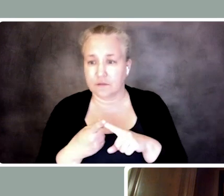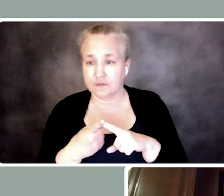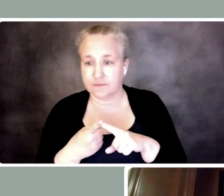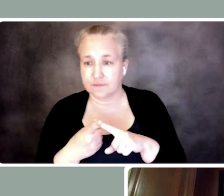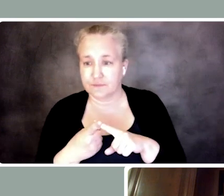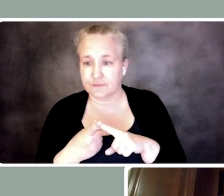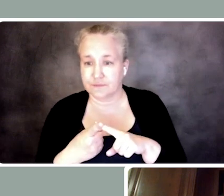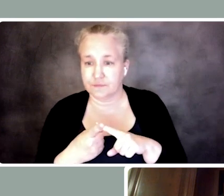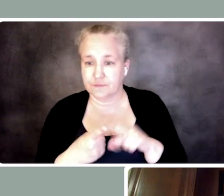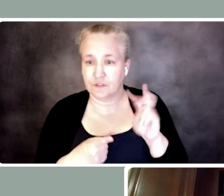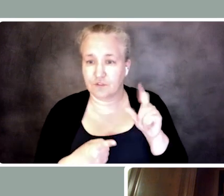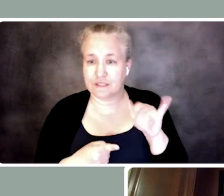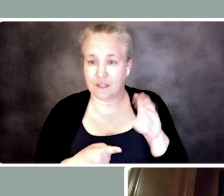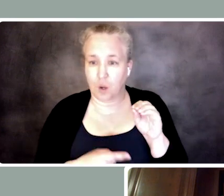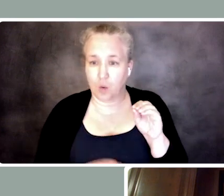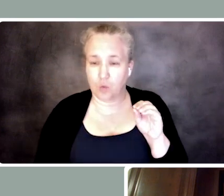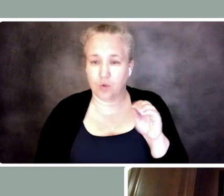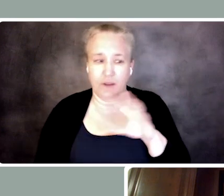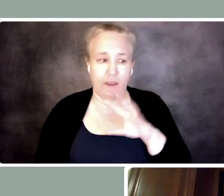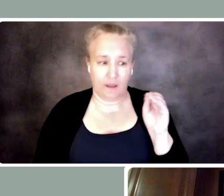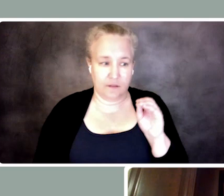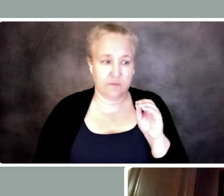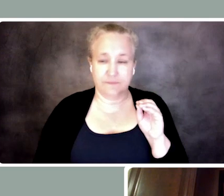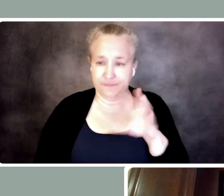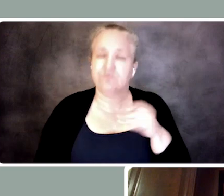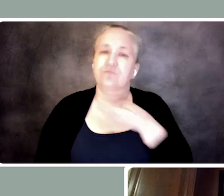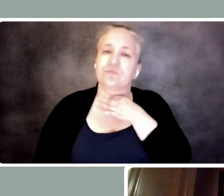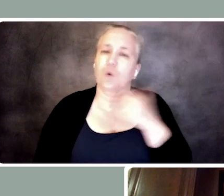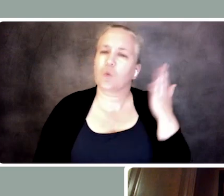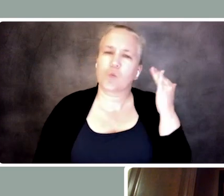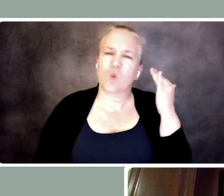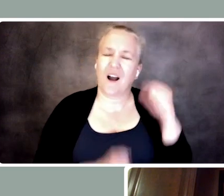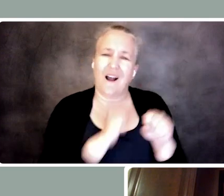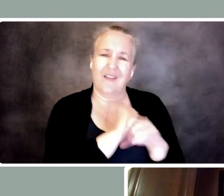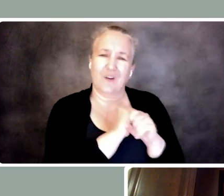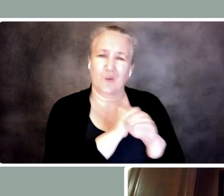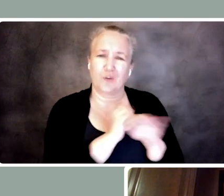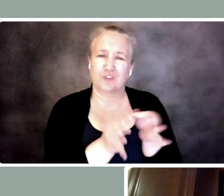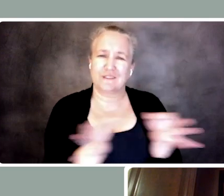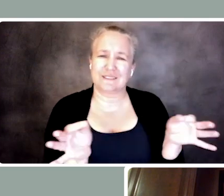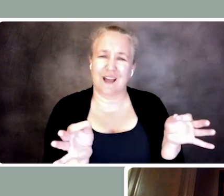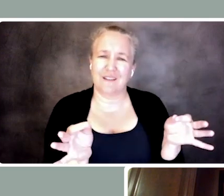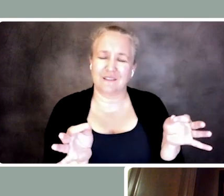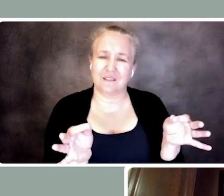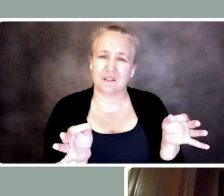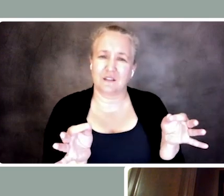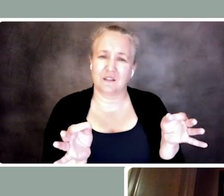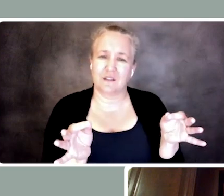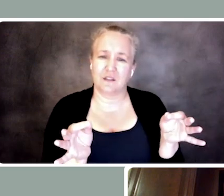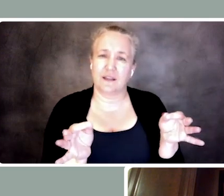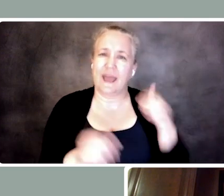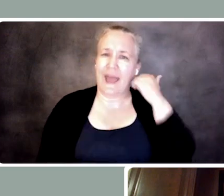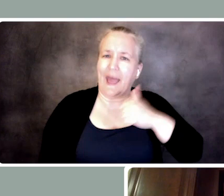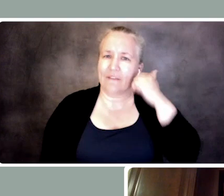And they're curious about why the commercial says that you take it every